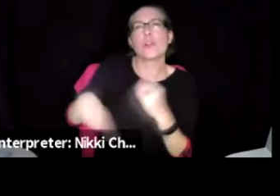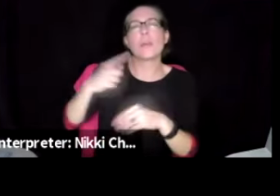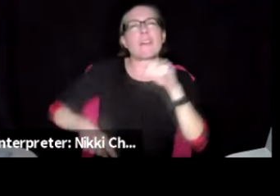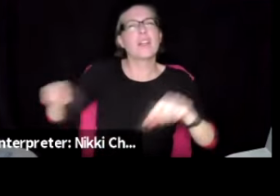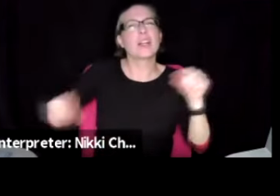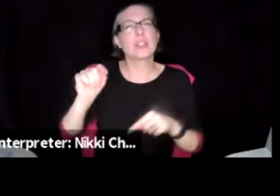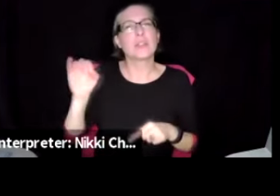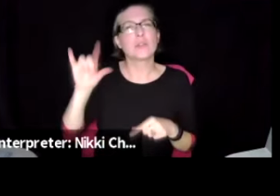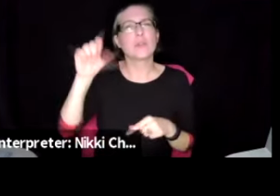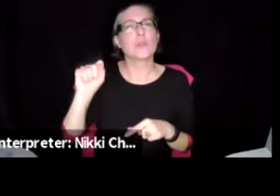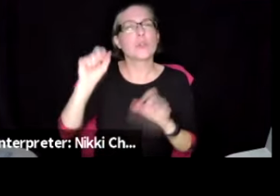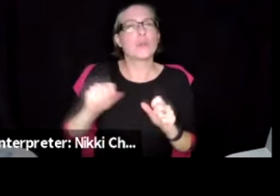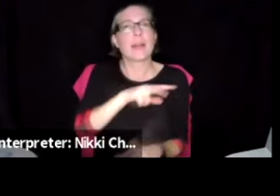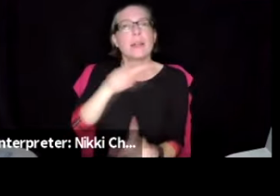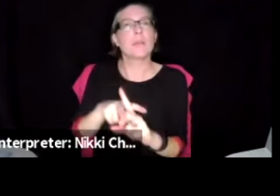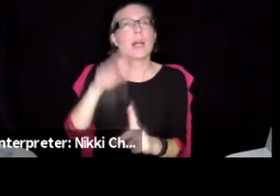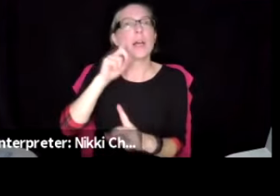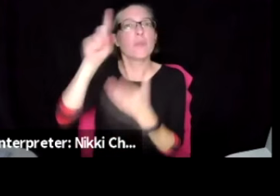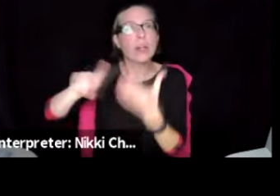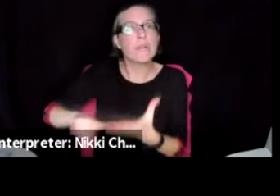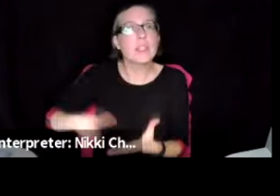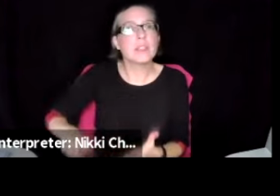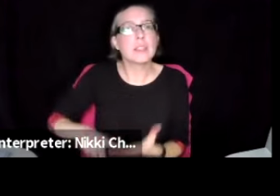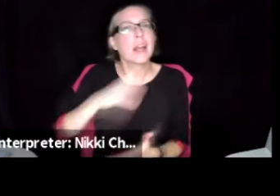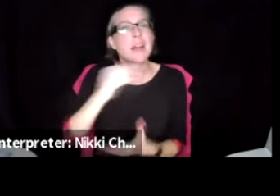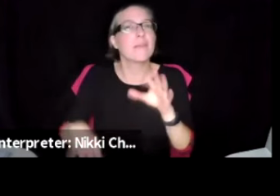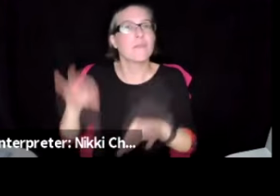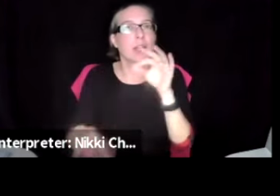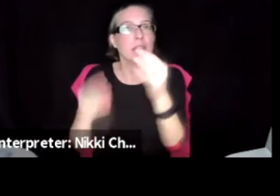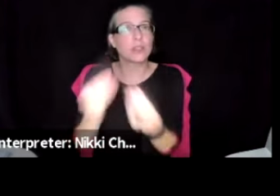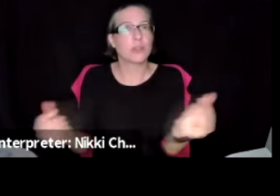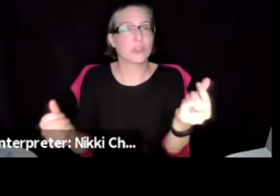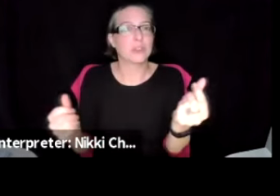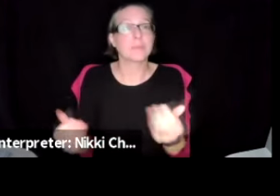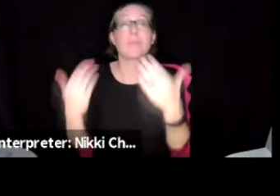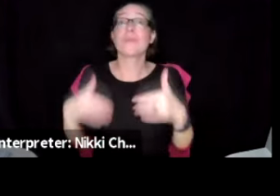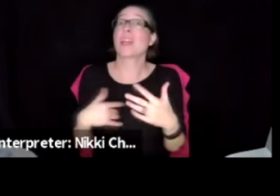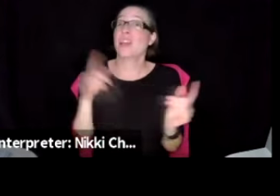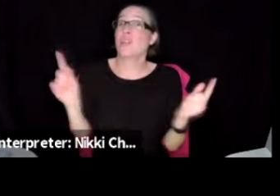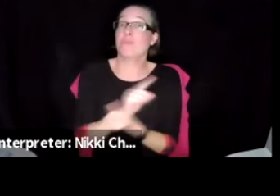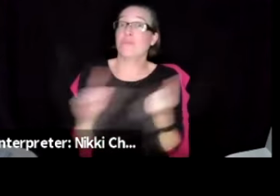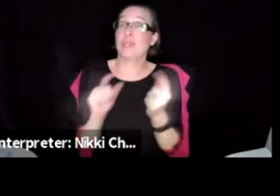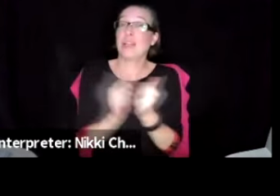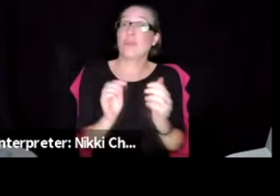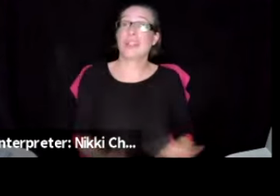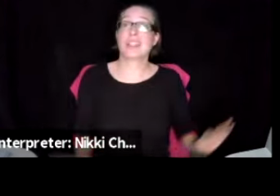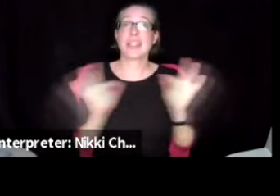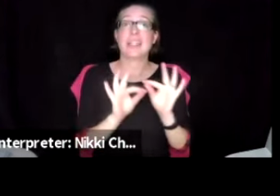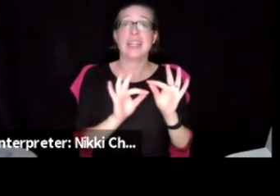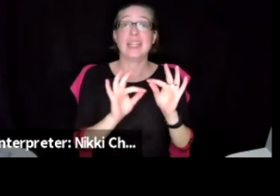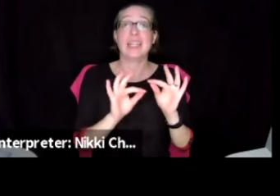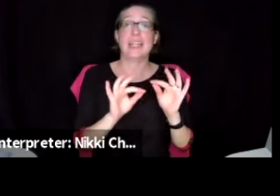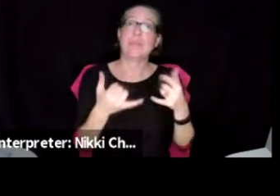find solutions. And you meet with key players who know a lot about these things and design your